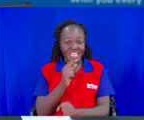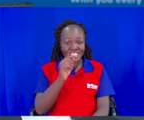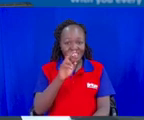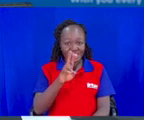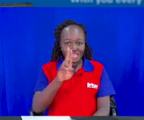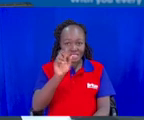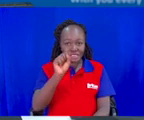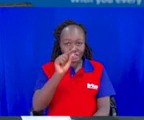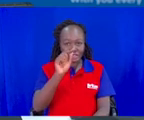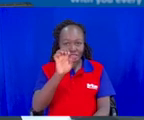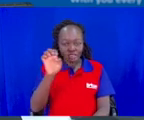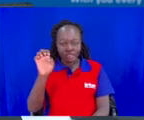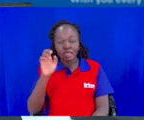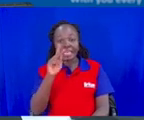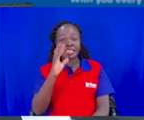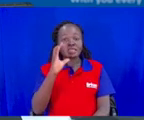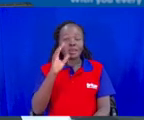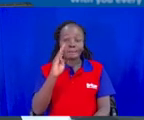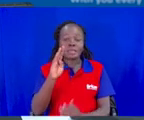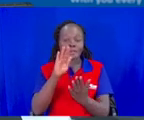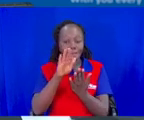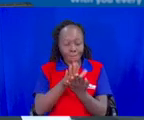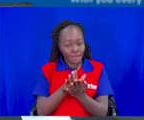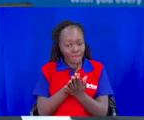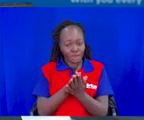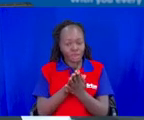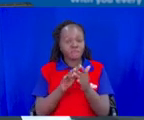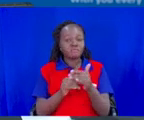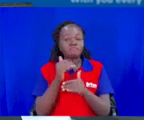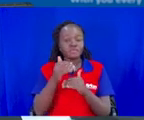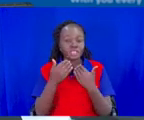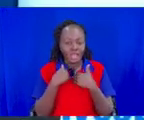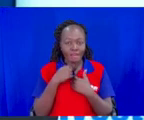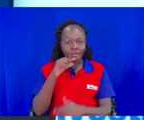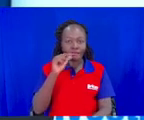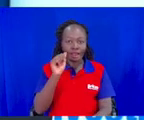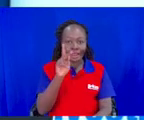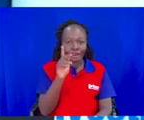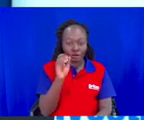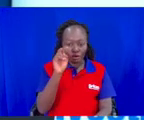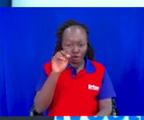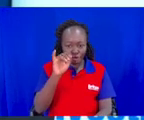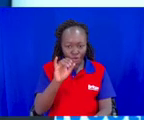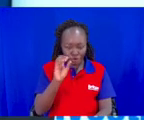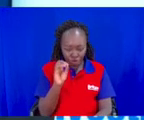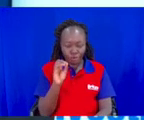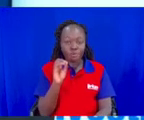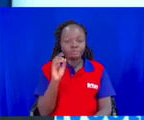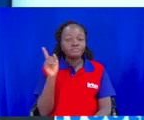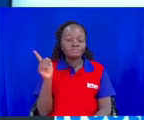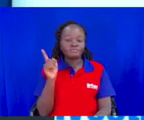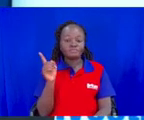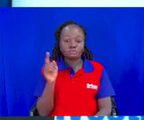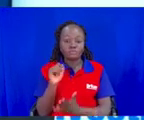KCB Bank. Next to Timothy is Mr. Isaiah Gakonyo. Isaiah Gakonyo is